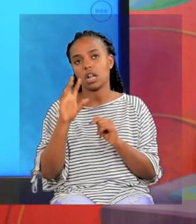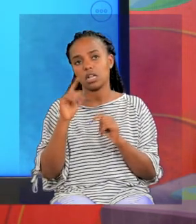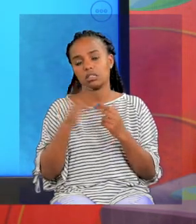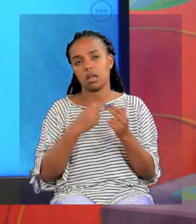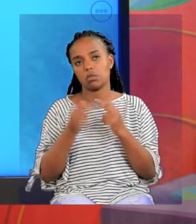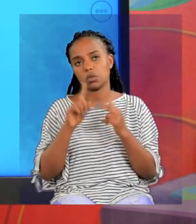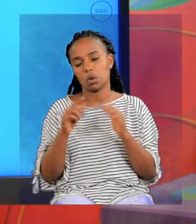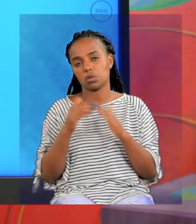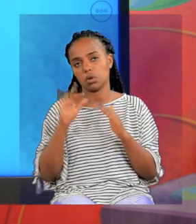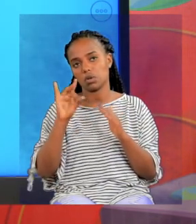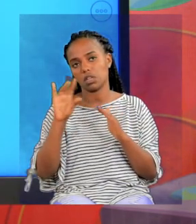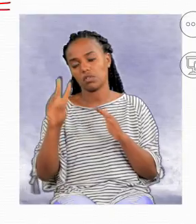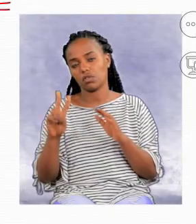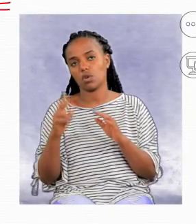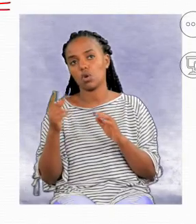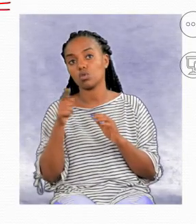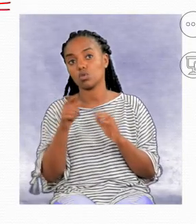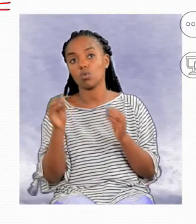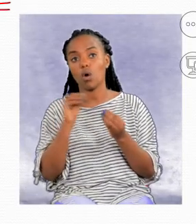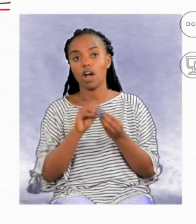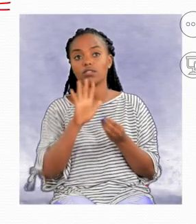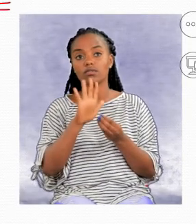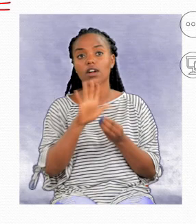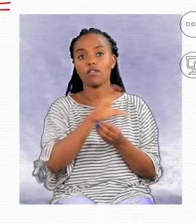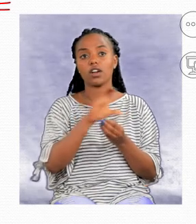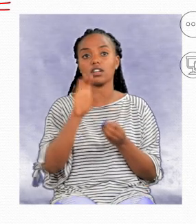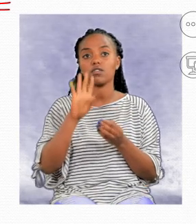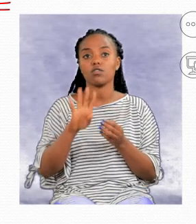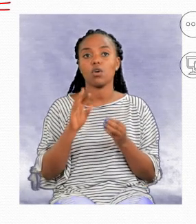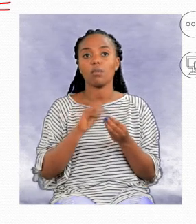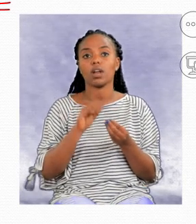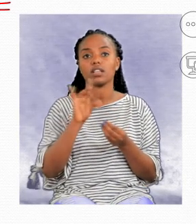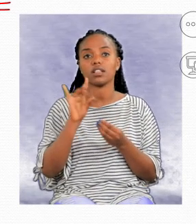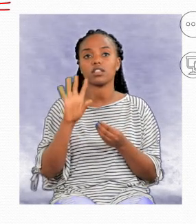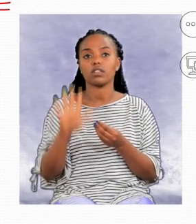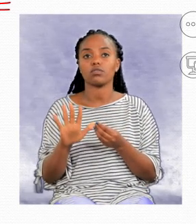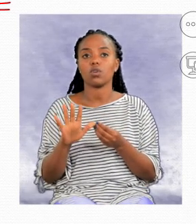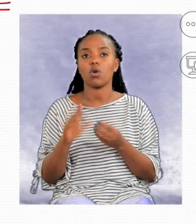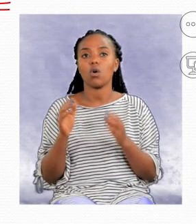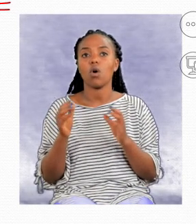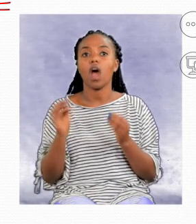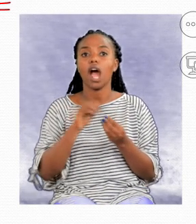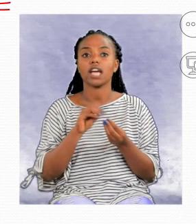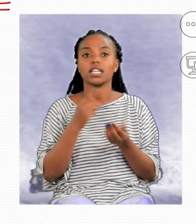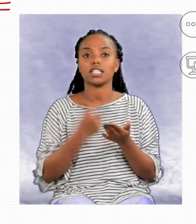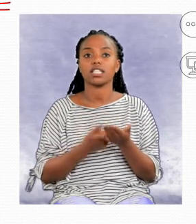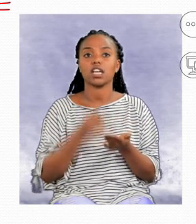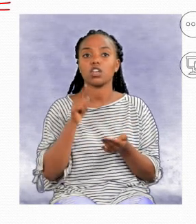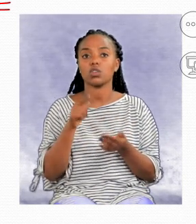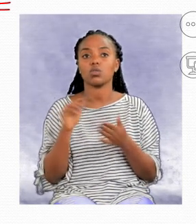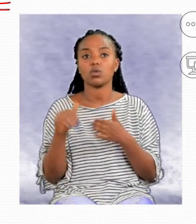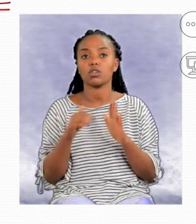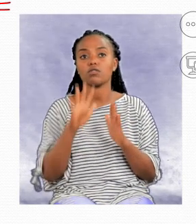84. When you add this, 504 plus 84, and adding this, you'll